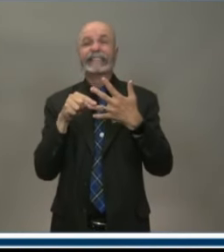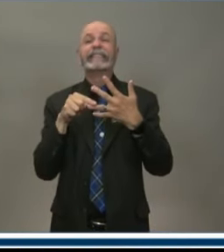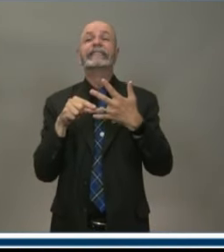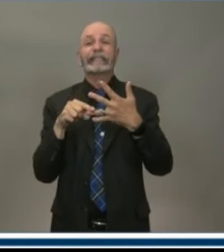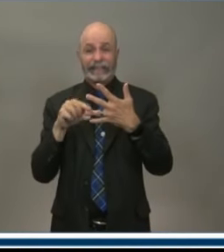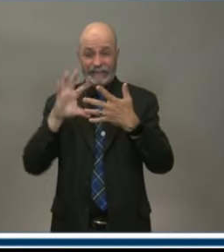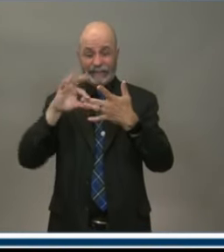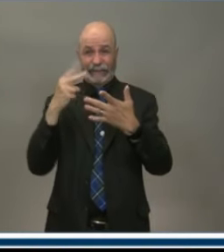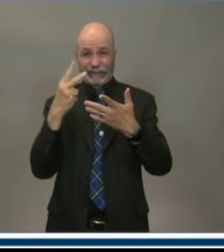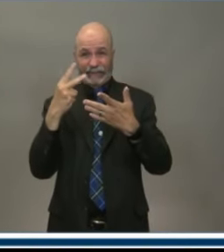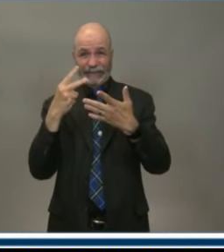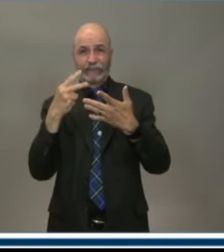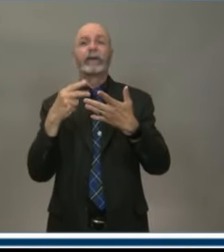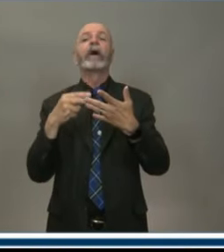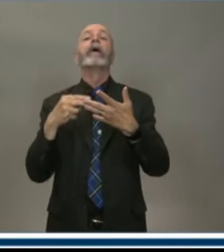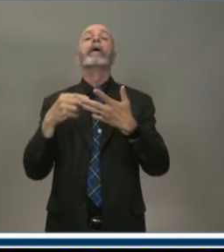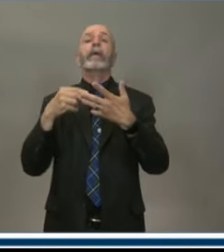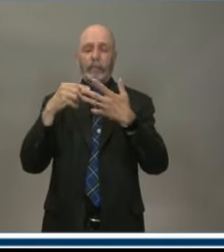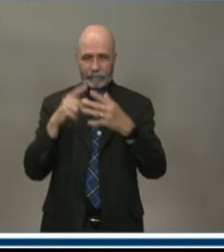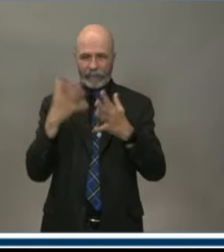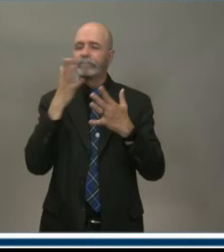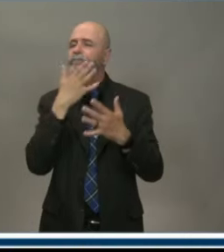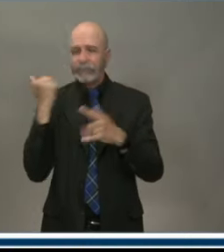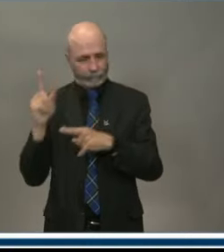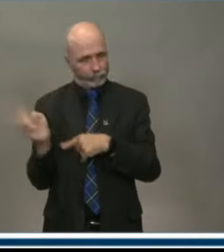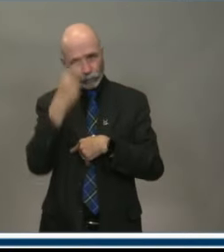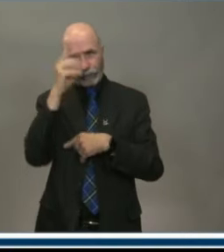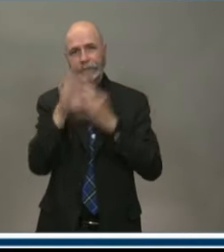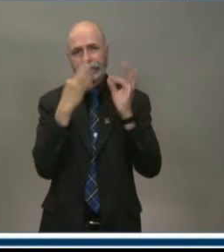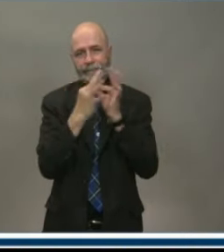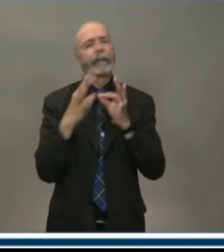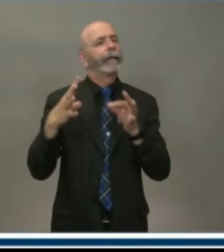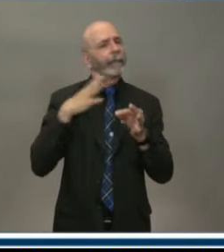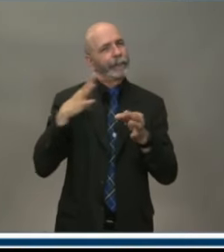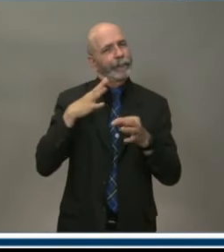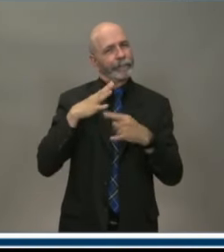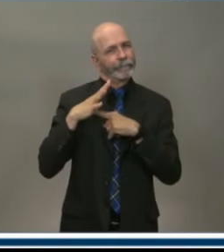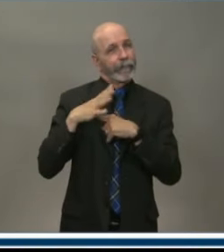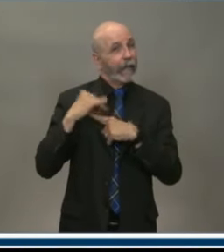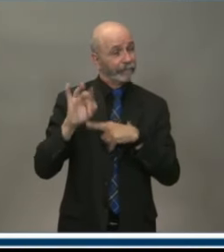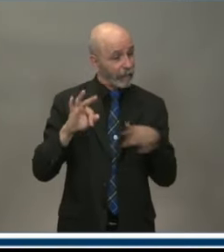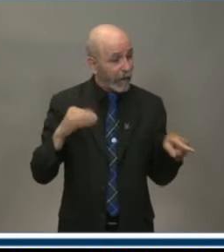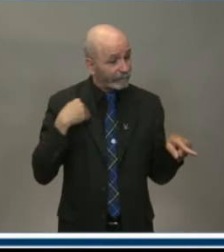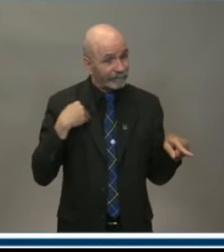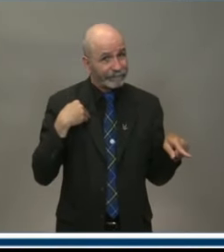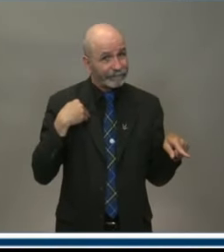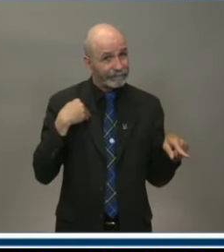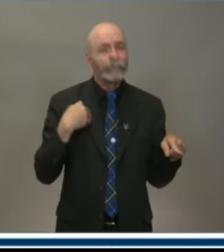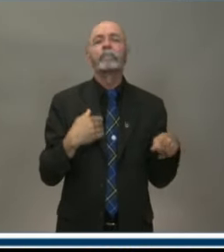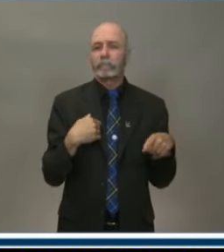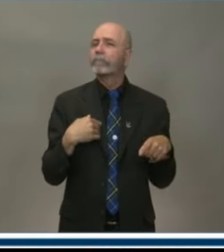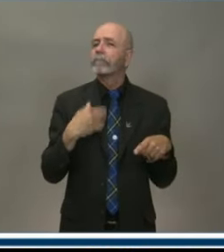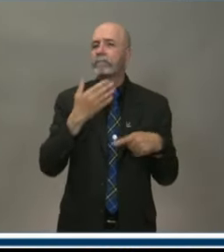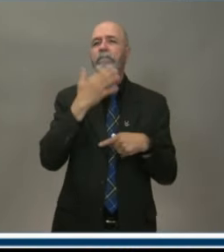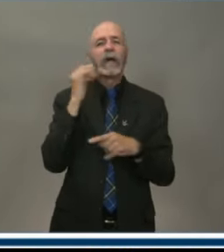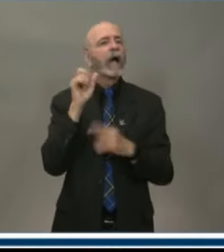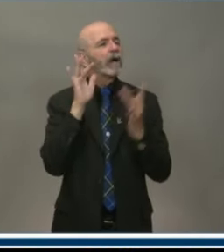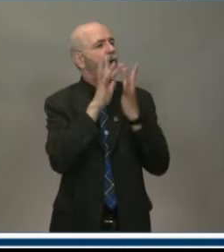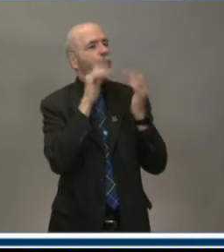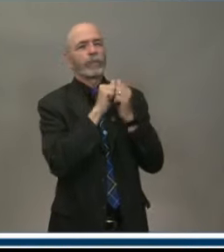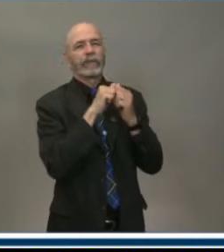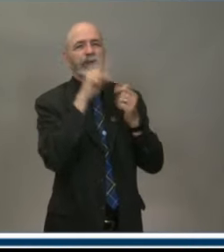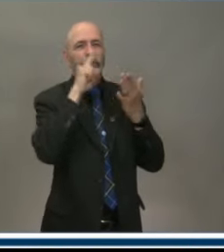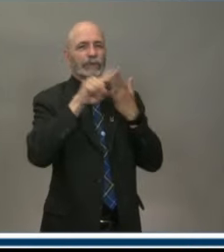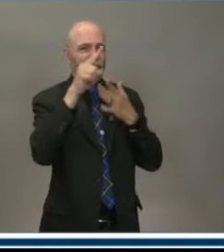be tested. So if you have those symptoms or think you might have those symptoms, if you're able to go to 811 online